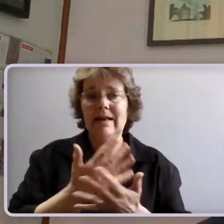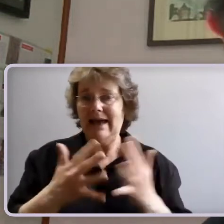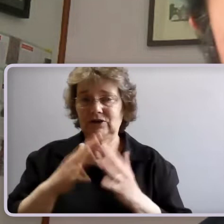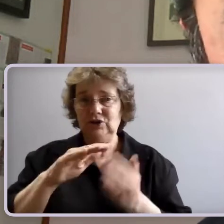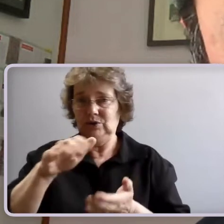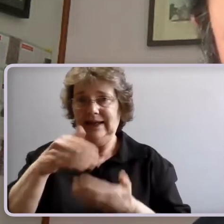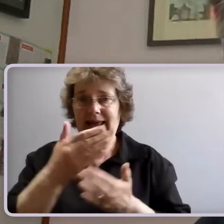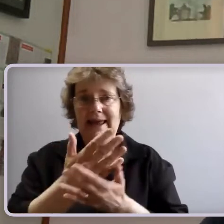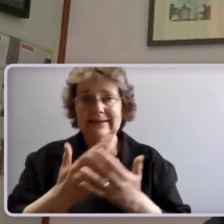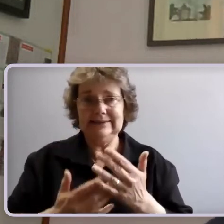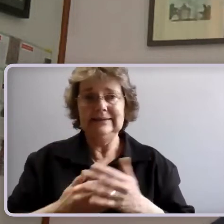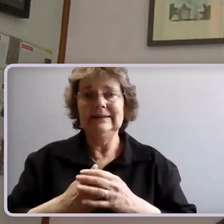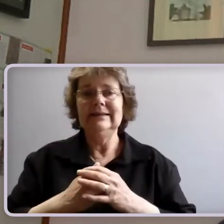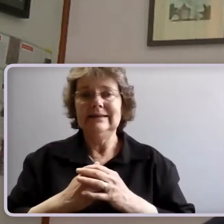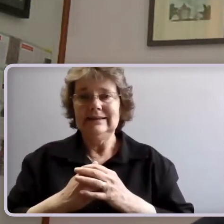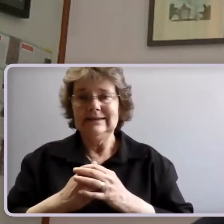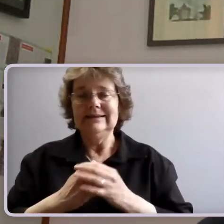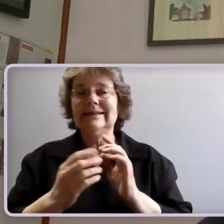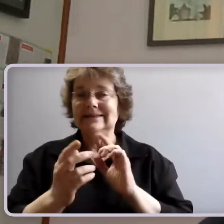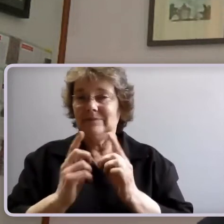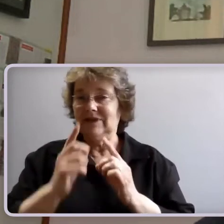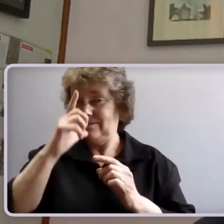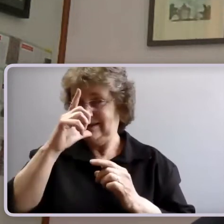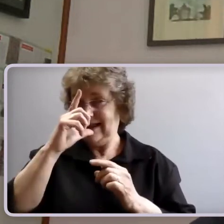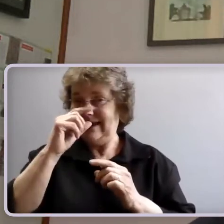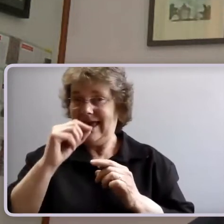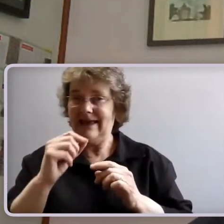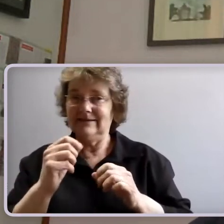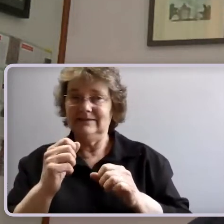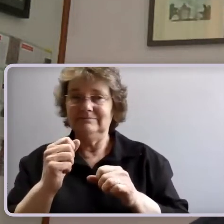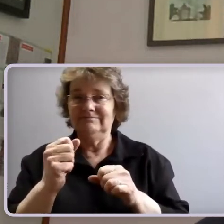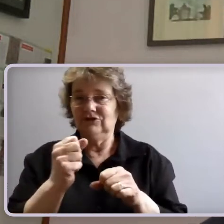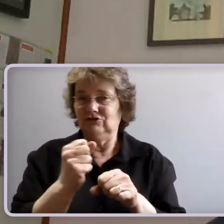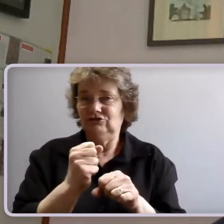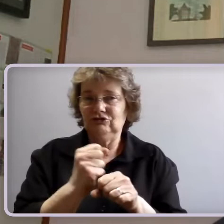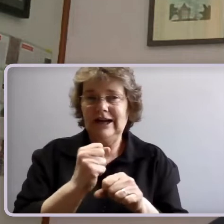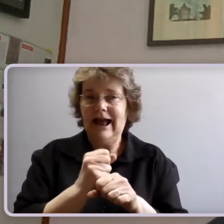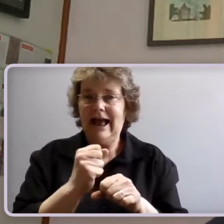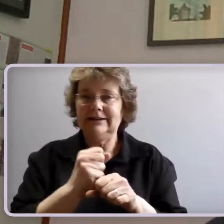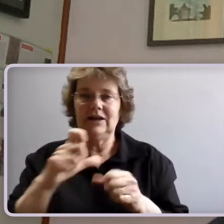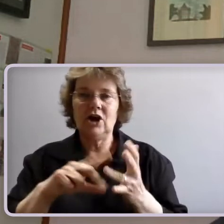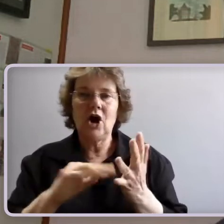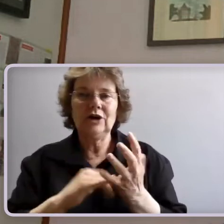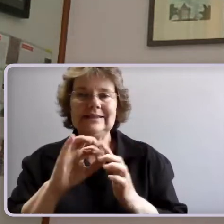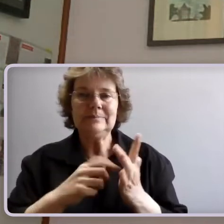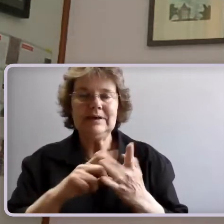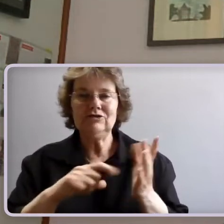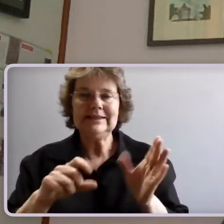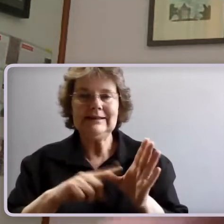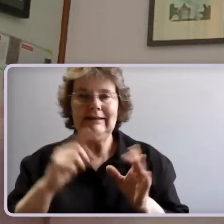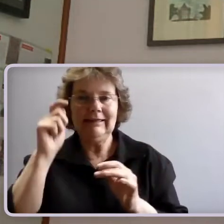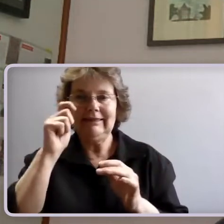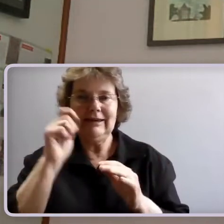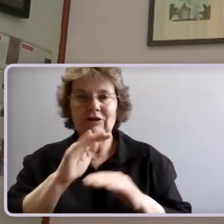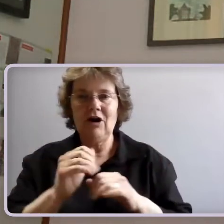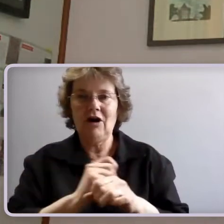conspiracy theories about COVID, it can promote racism against Asian Australians. It can